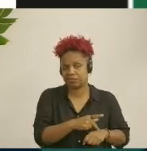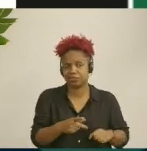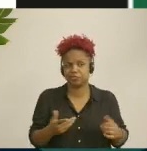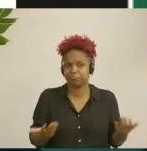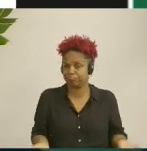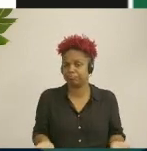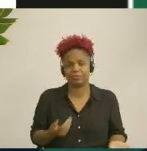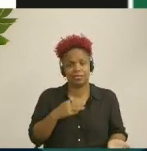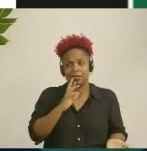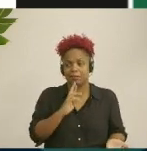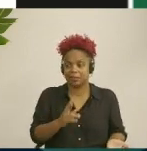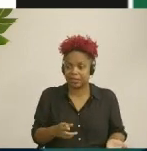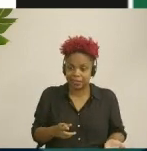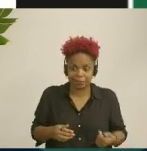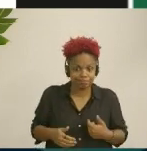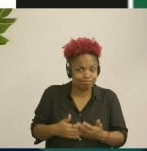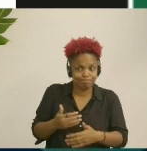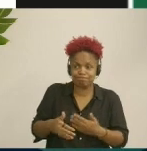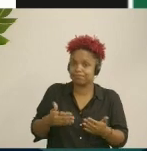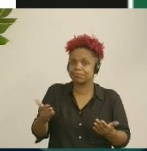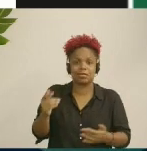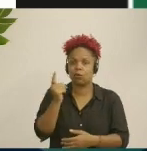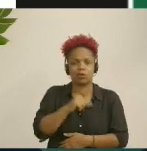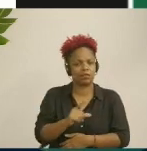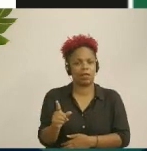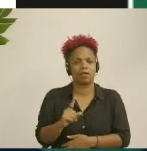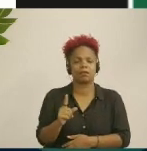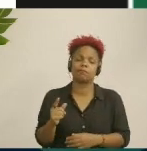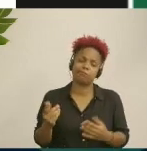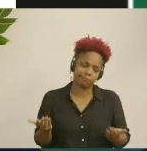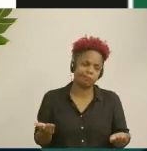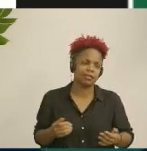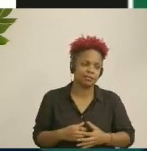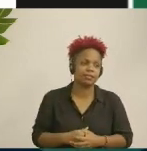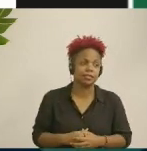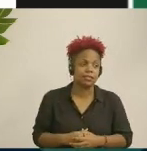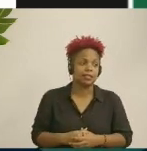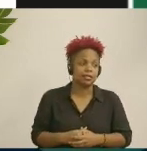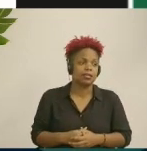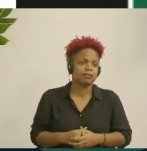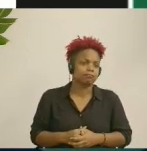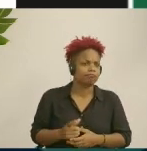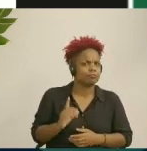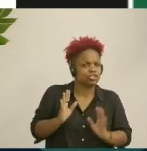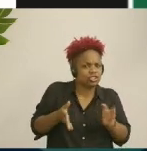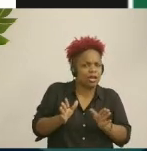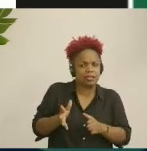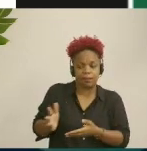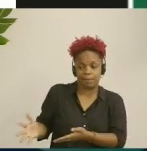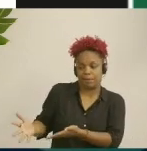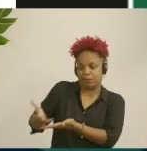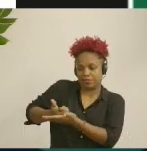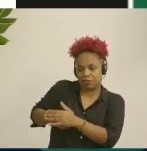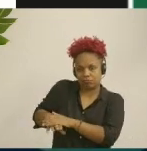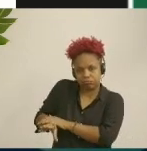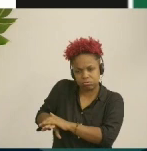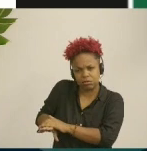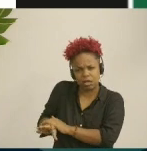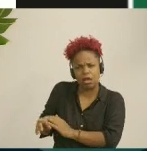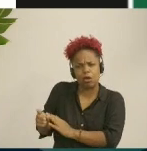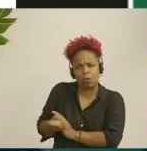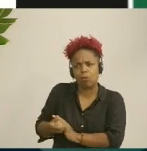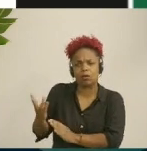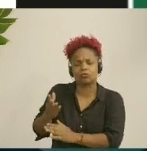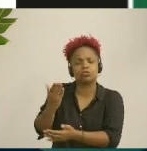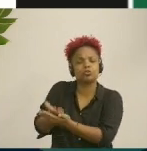more than 17,000 studies already identified and appraised. So within 3 days, we could produce a very high level, a very